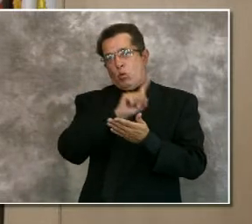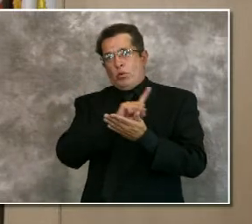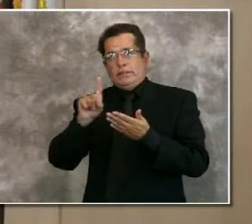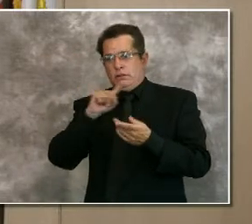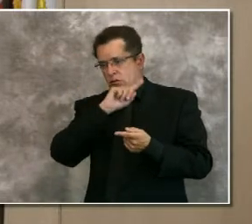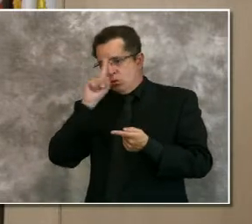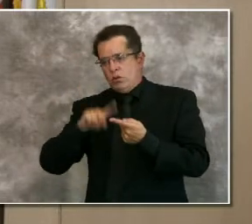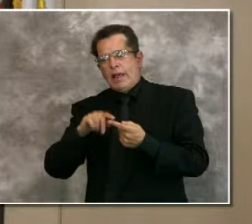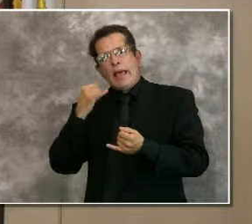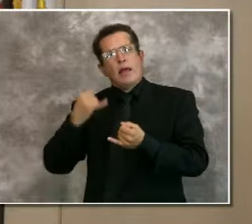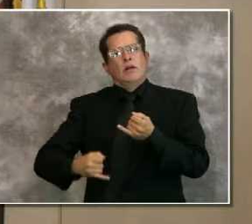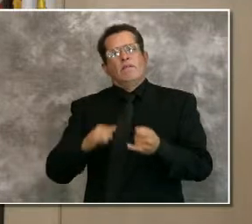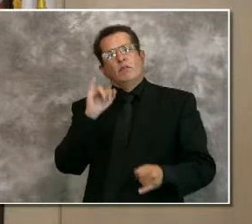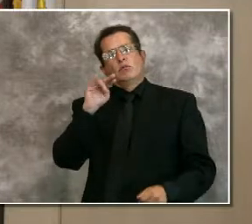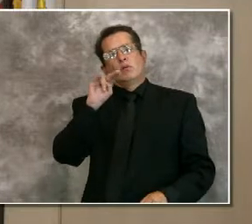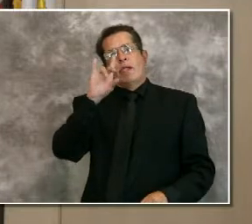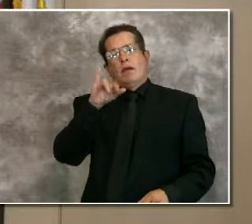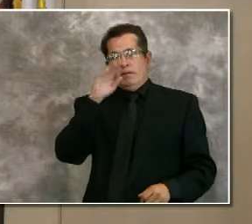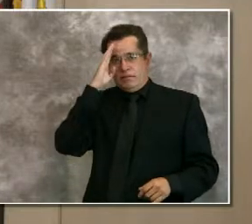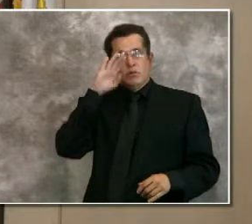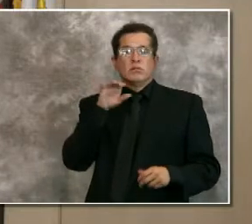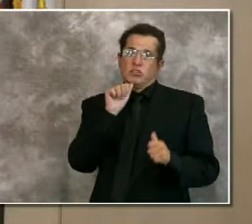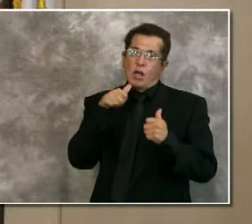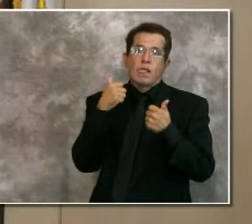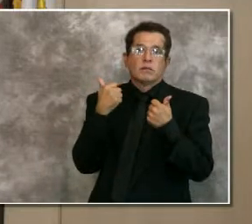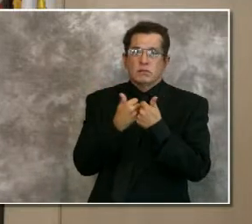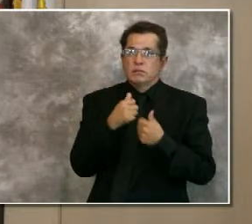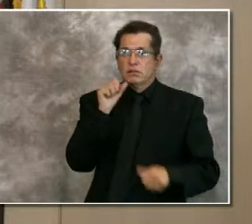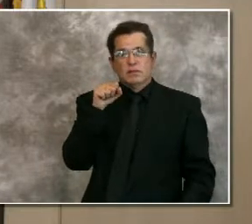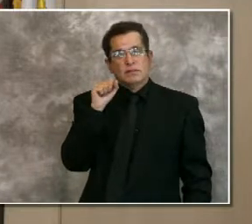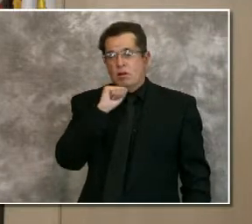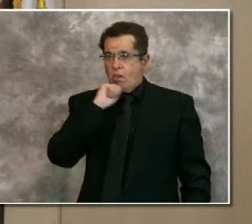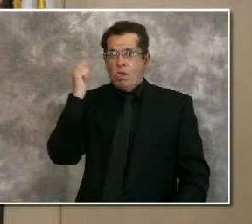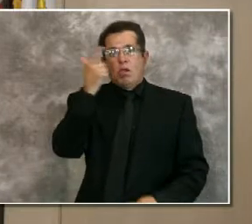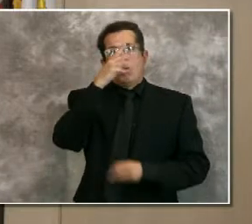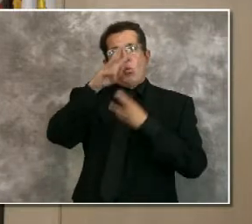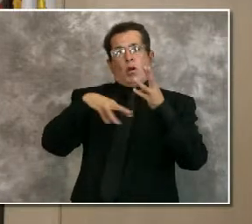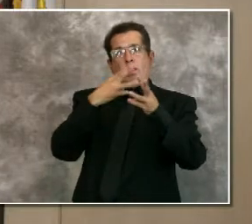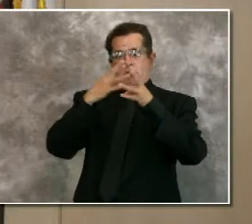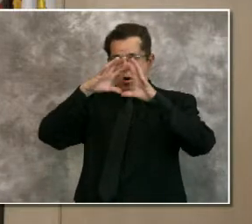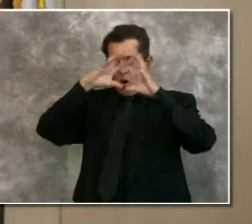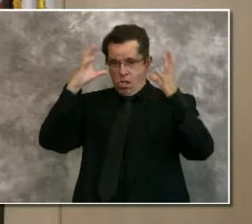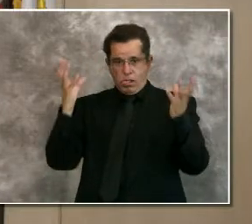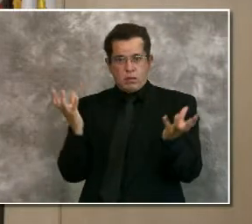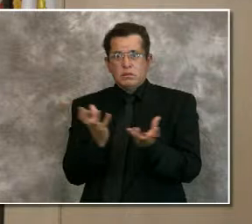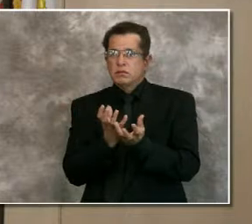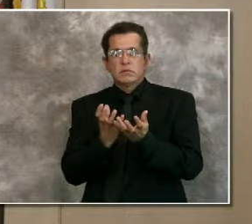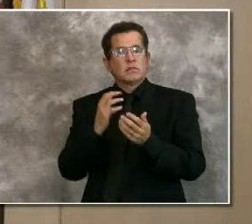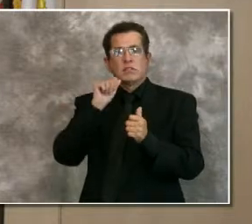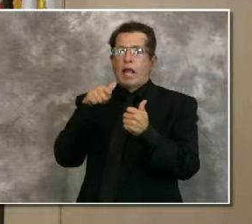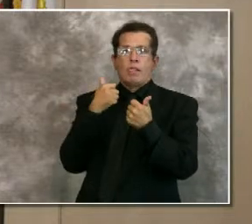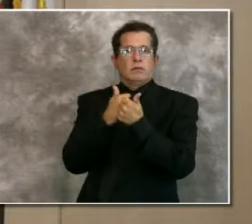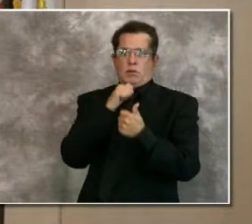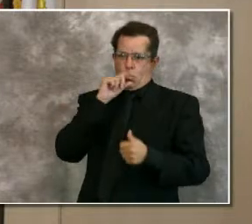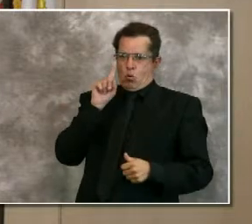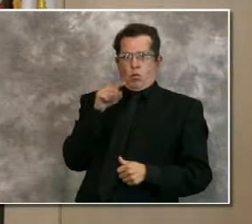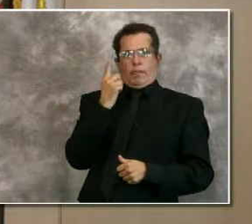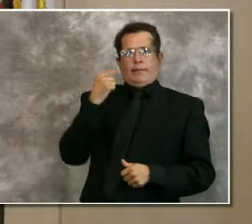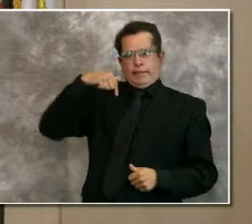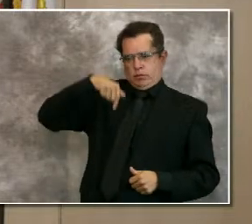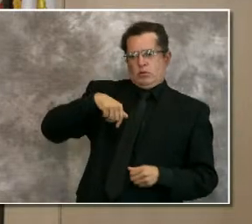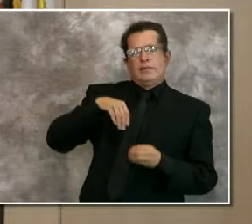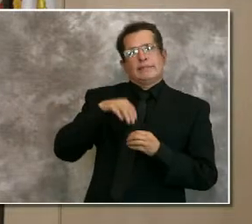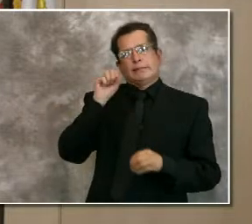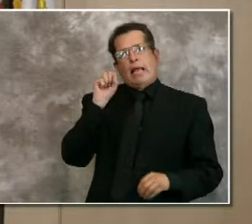July. Obviously, it's a challenge. The entire world is going through this challenge. This is nothing unique to San Diego